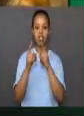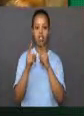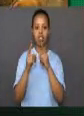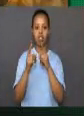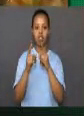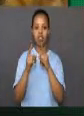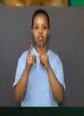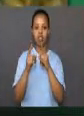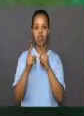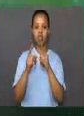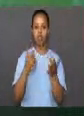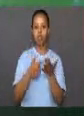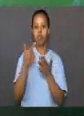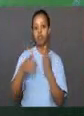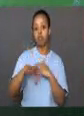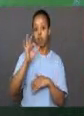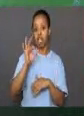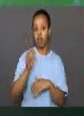the nectar.